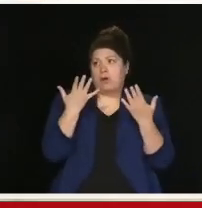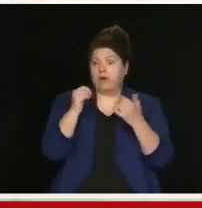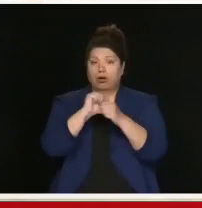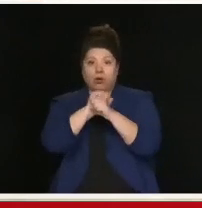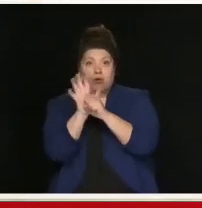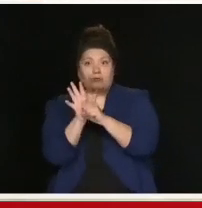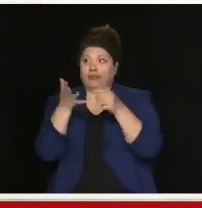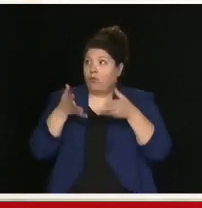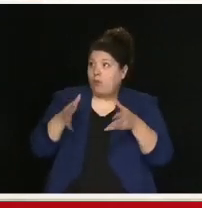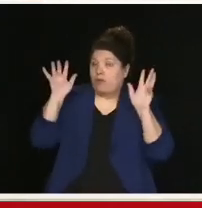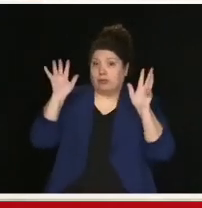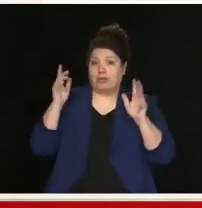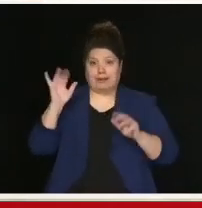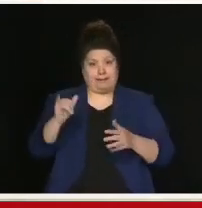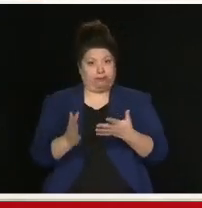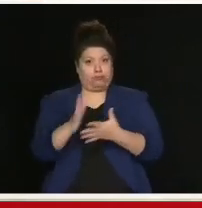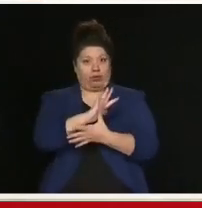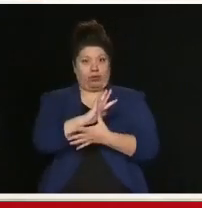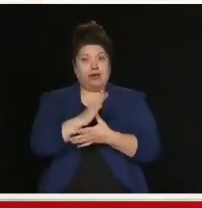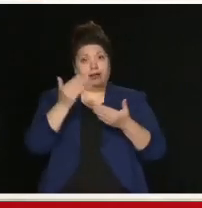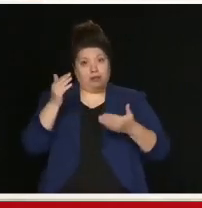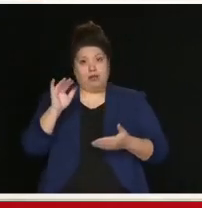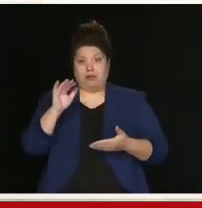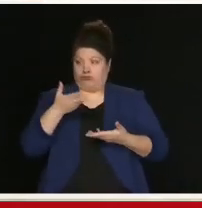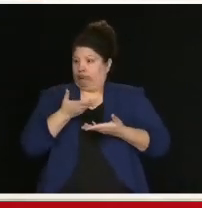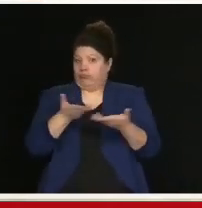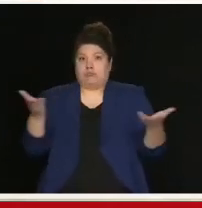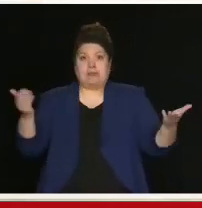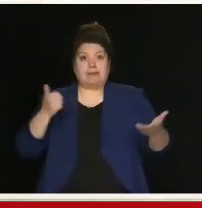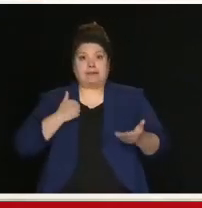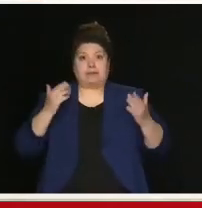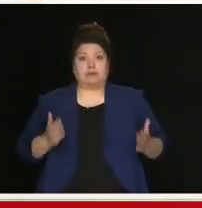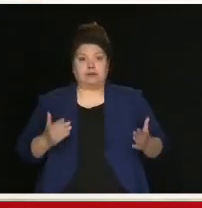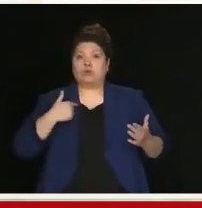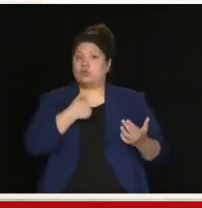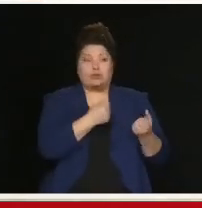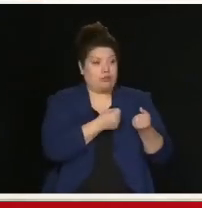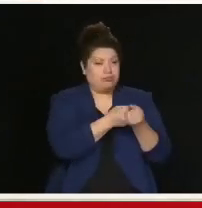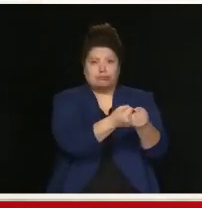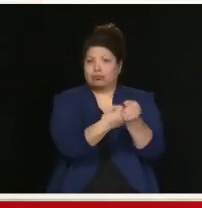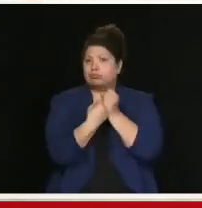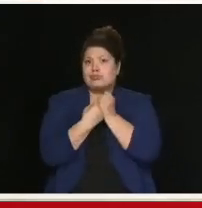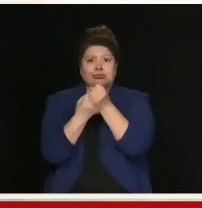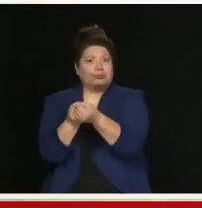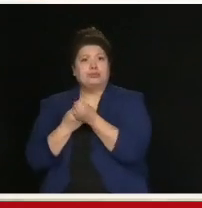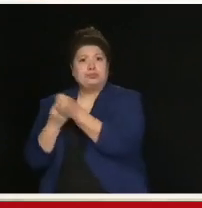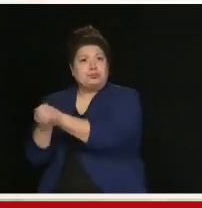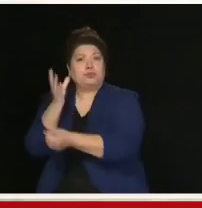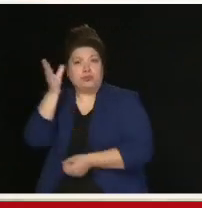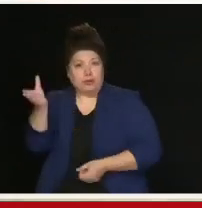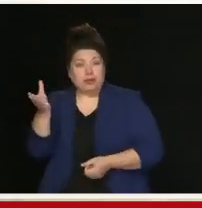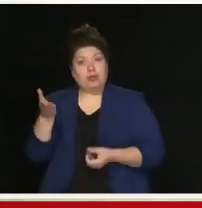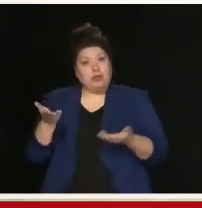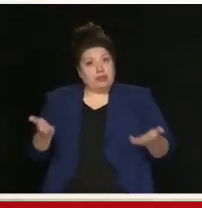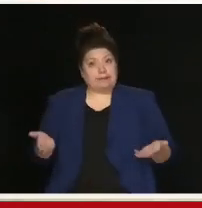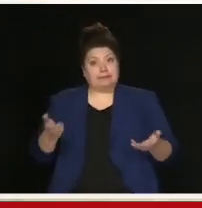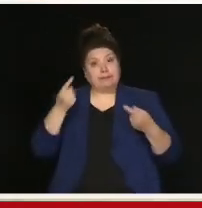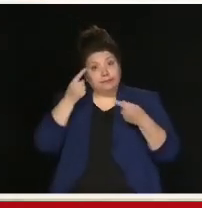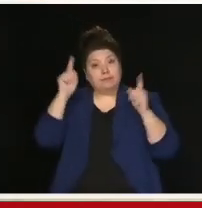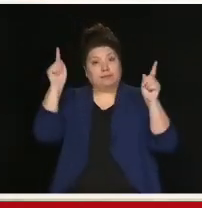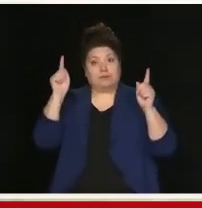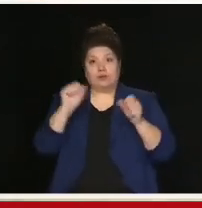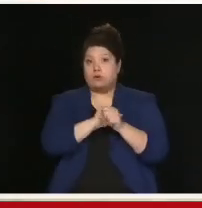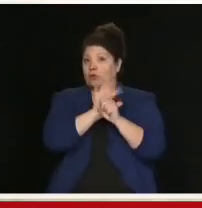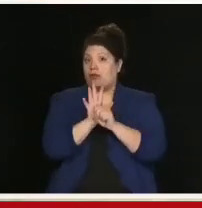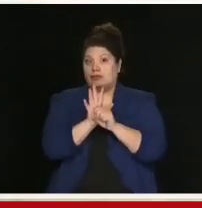priority. This is who we are in Canada. We're helping each other. We're there one for the other. That's the only way we'll get through this